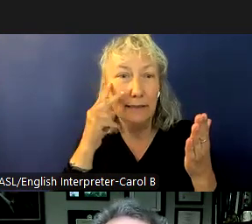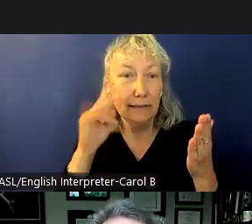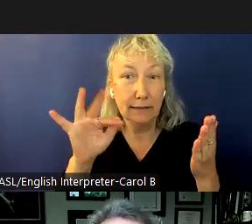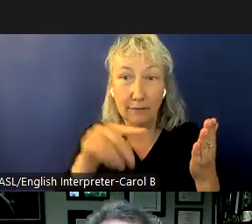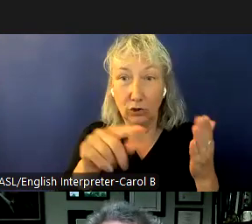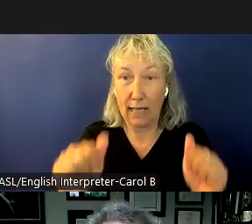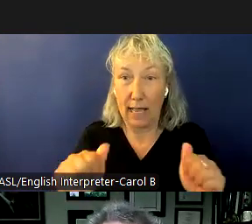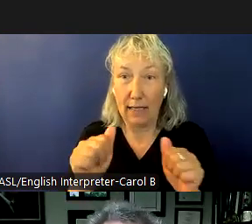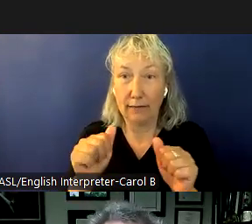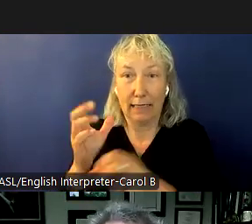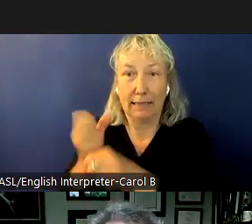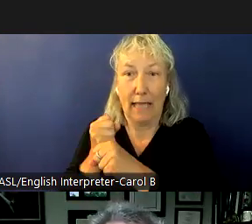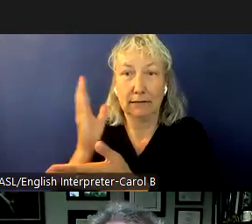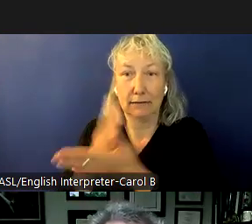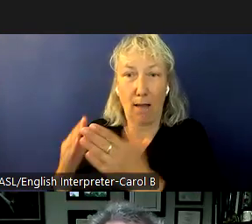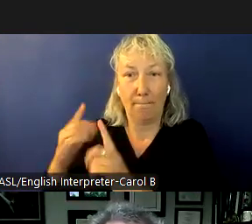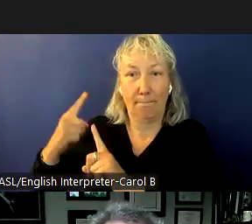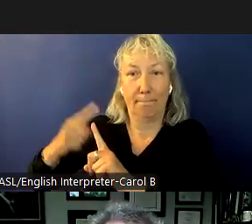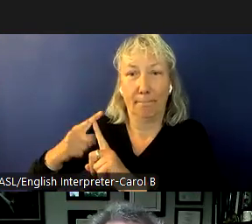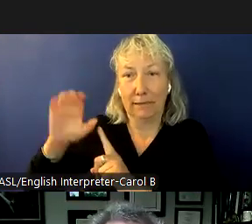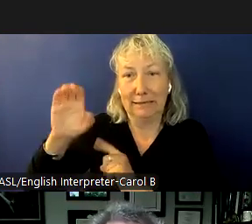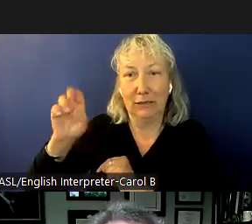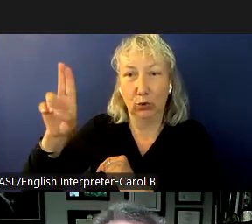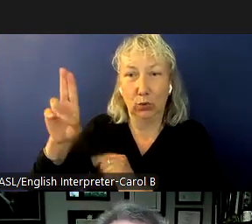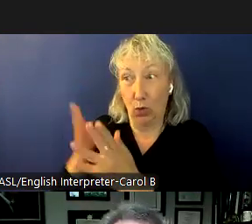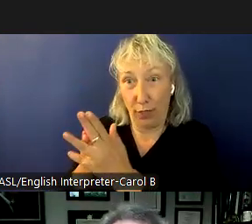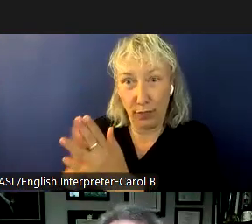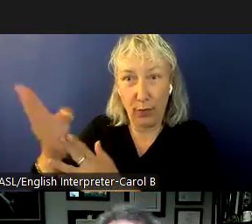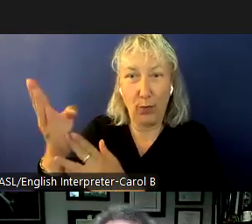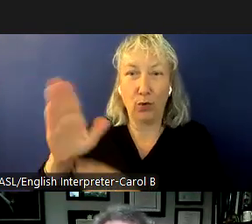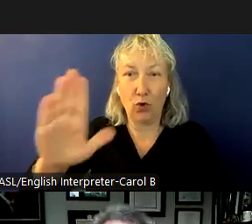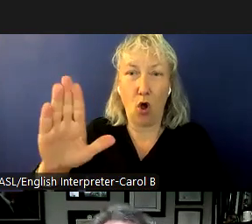your continuing education credits through your employer.